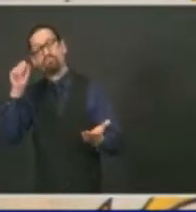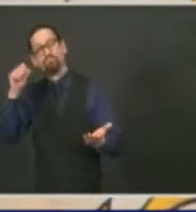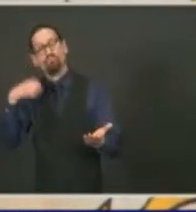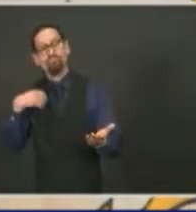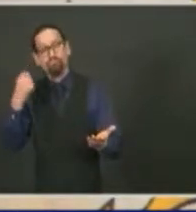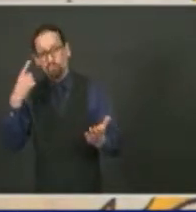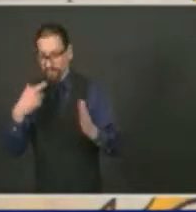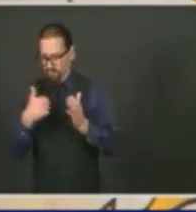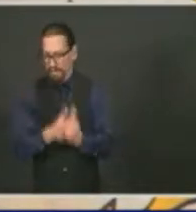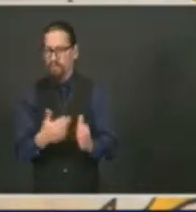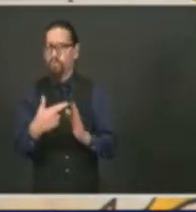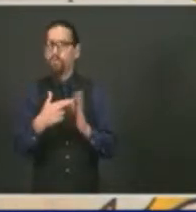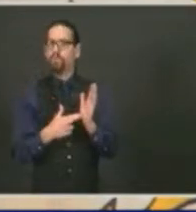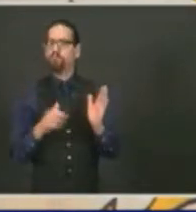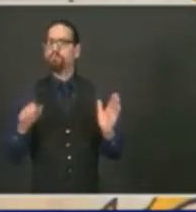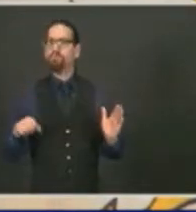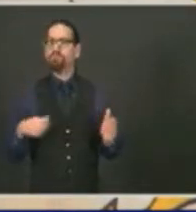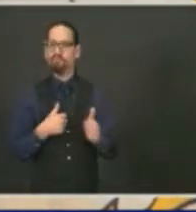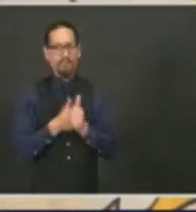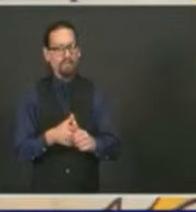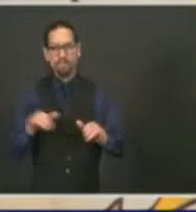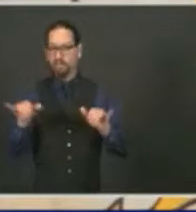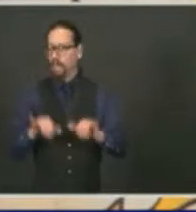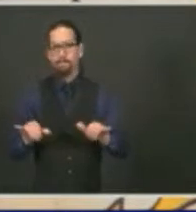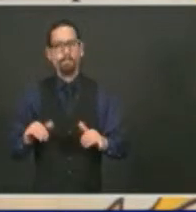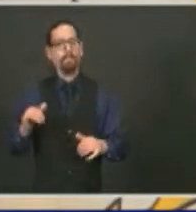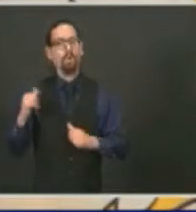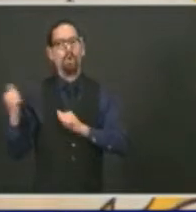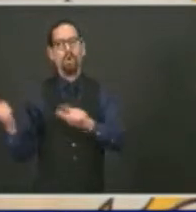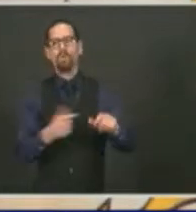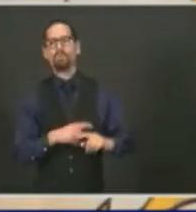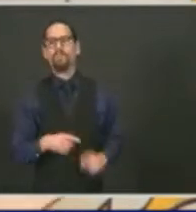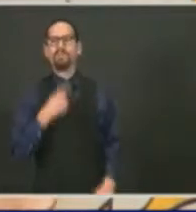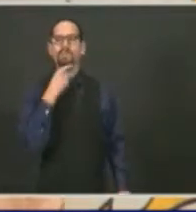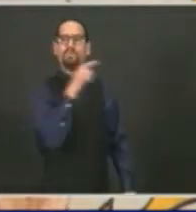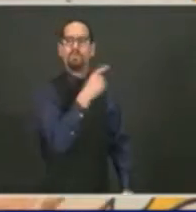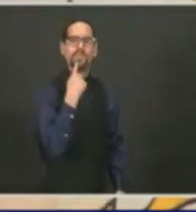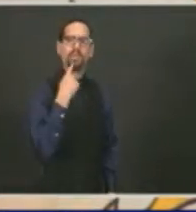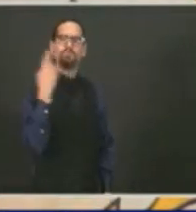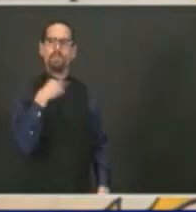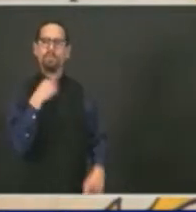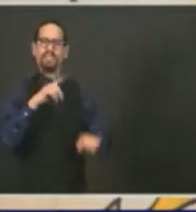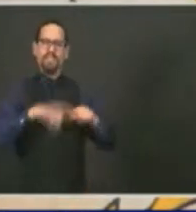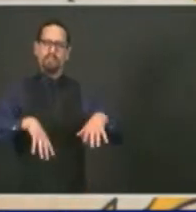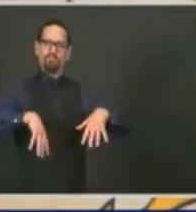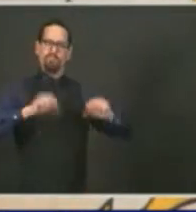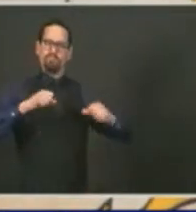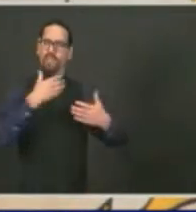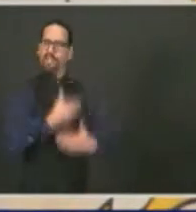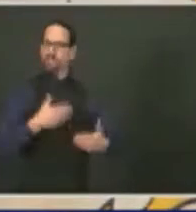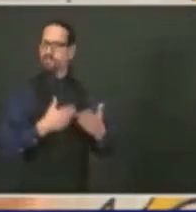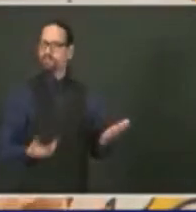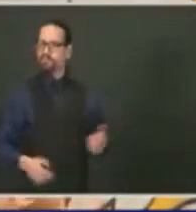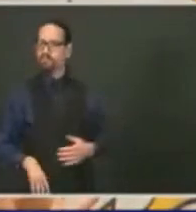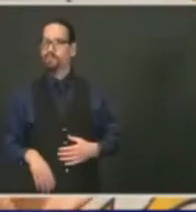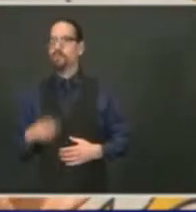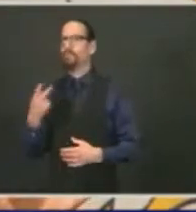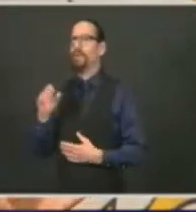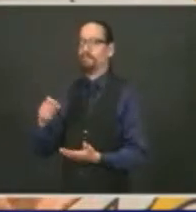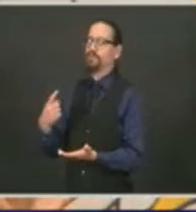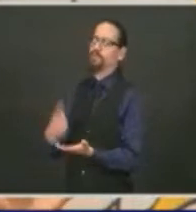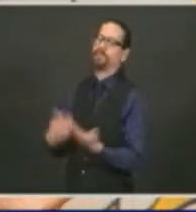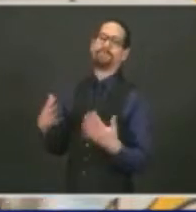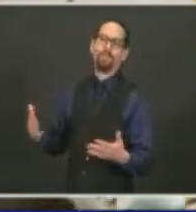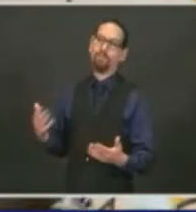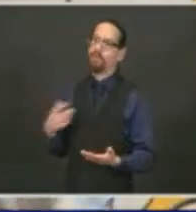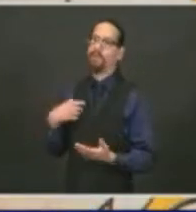like everybody else. Restaurants may not operate any recreation or entertainment activities. Stefan's been through this over and over. There was no violation of the